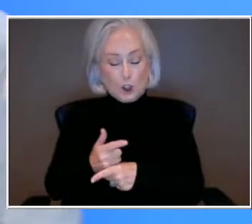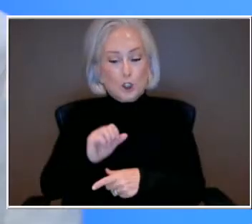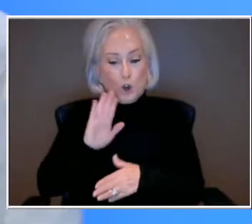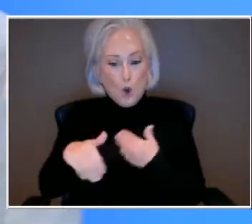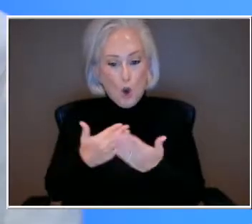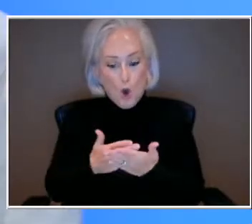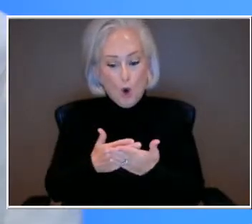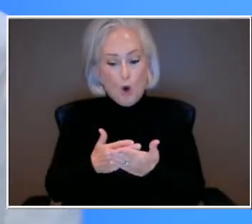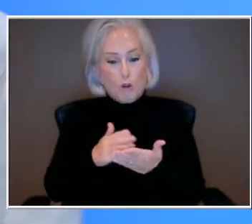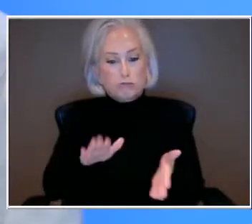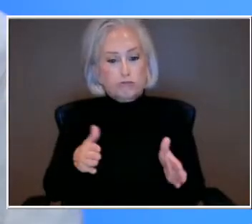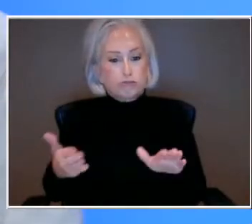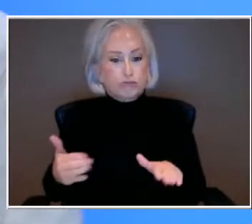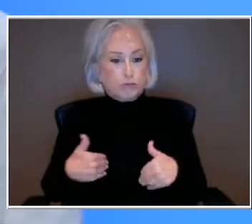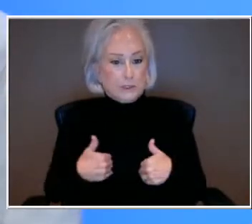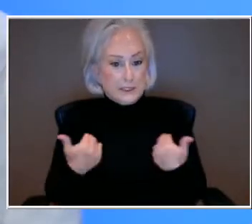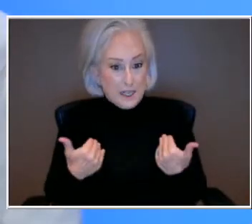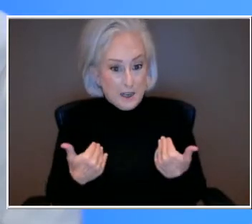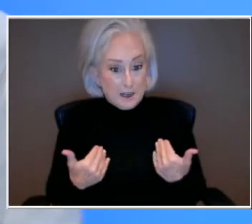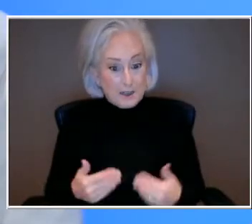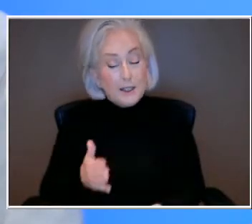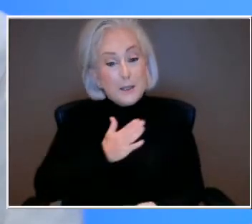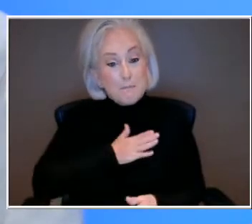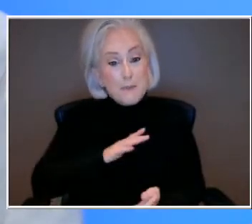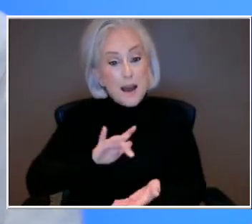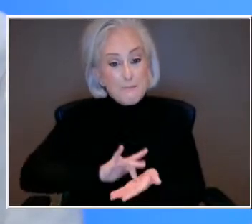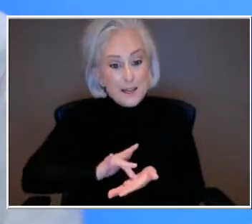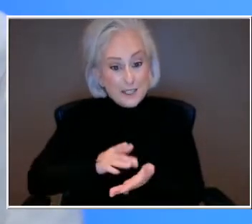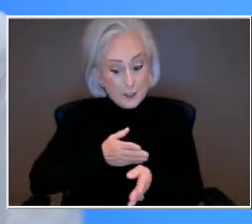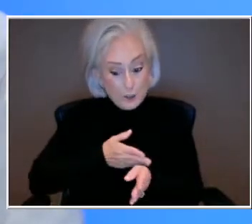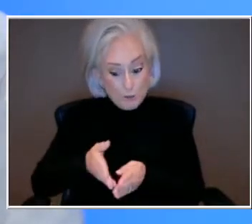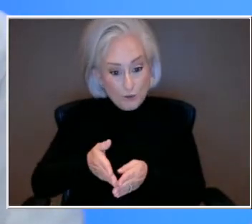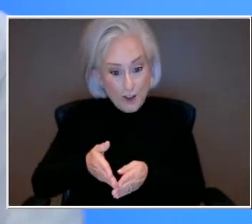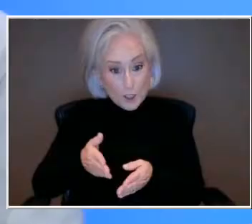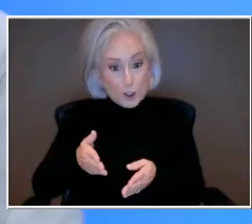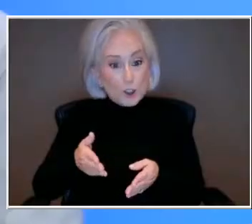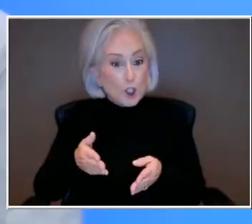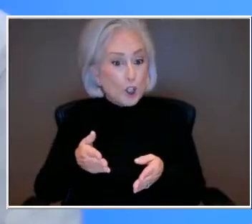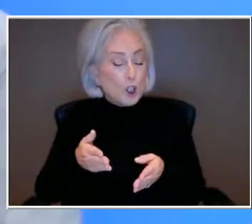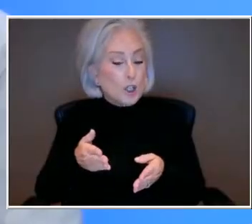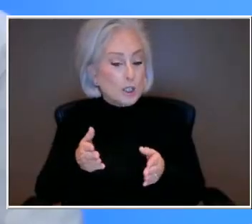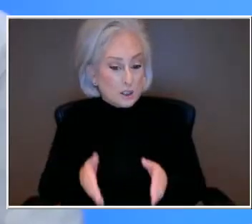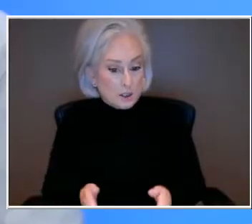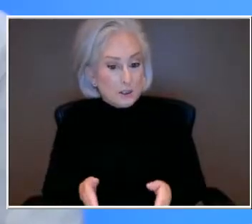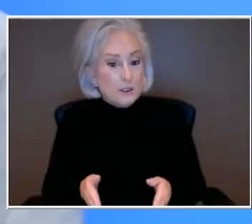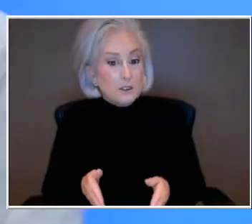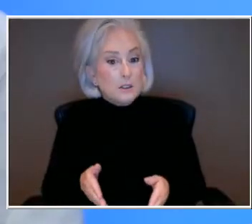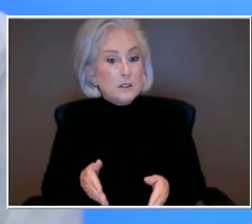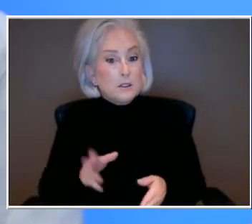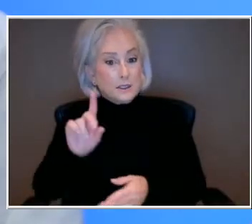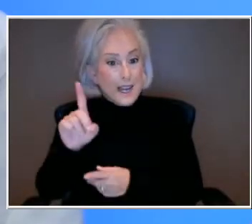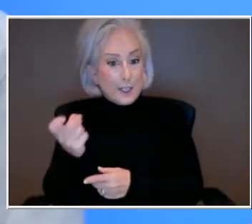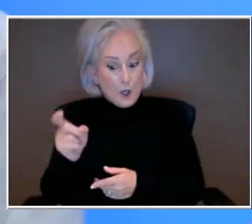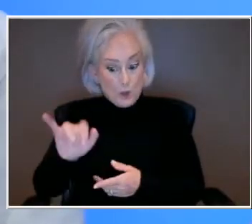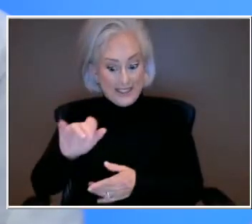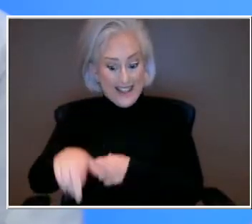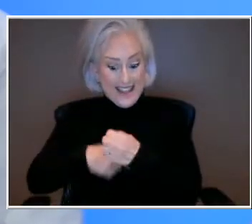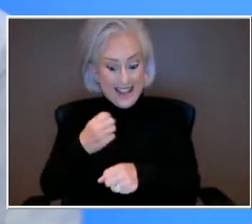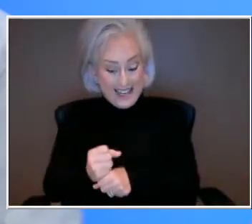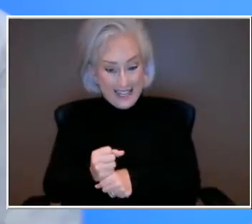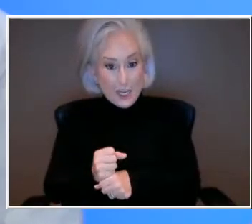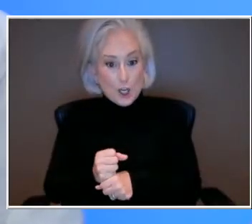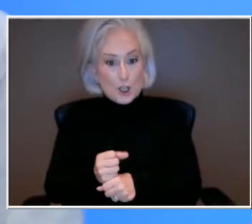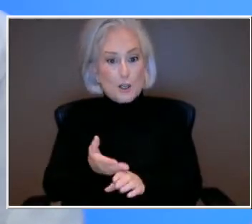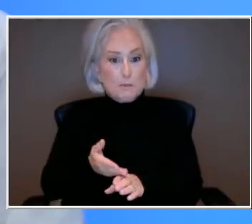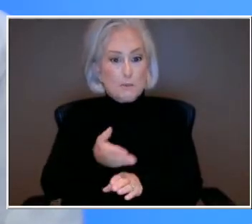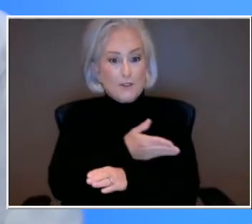was diagnosed that year, about a month before we had this discussion. And she said, I don't want you to